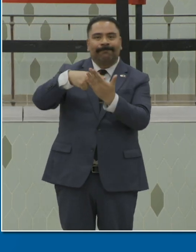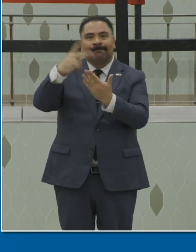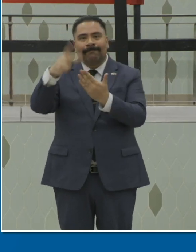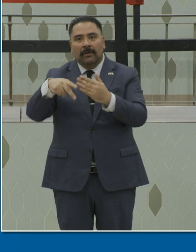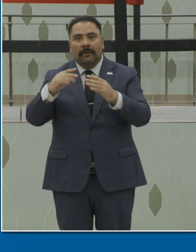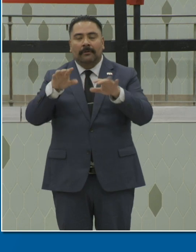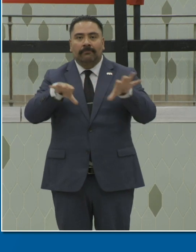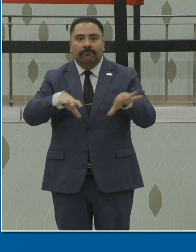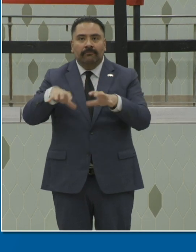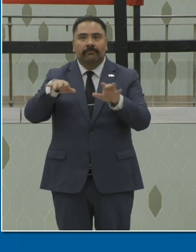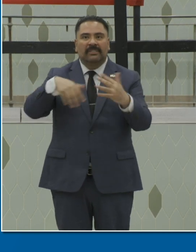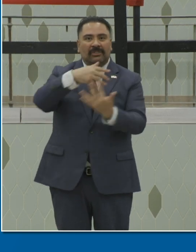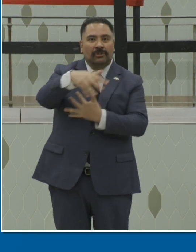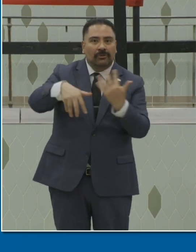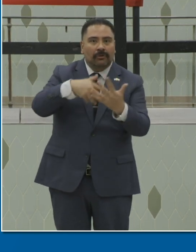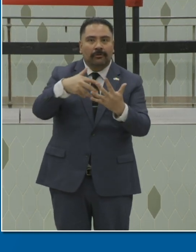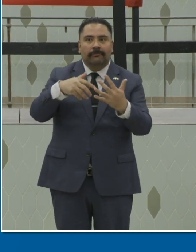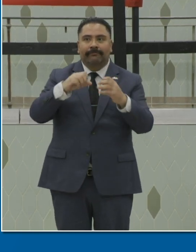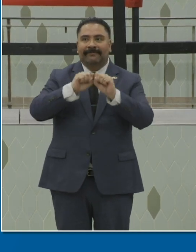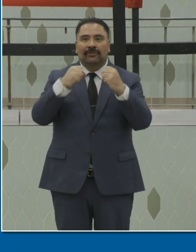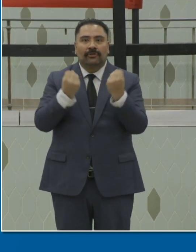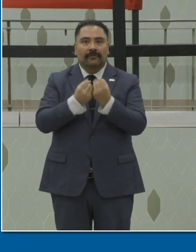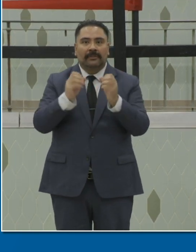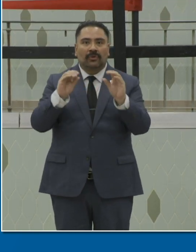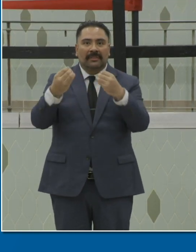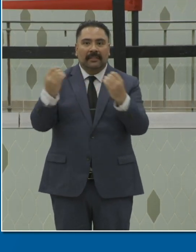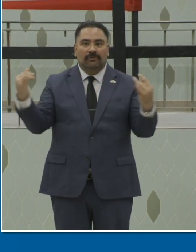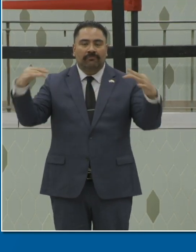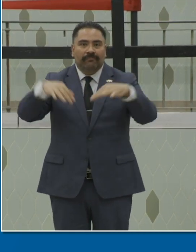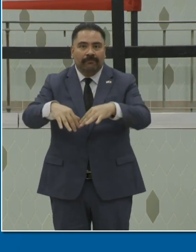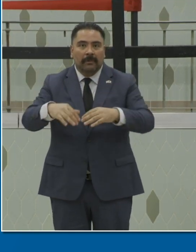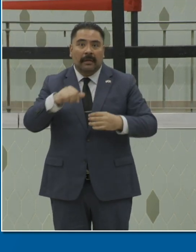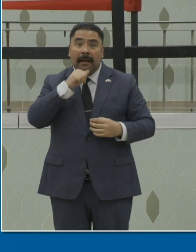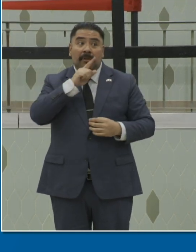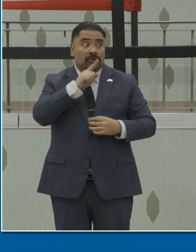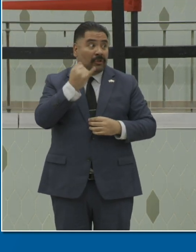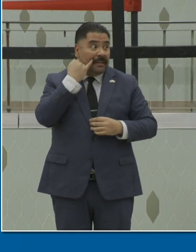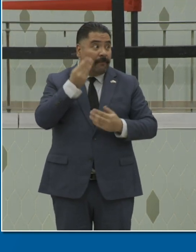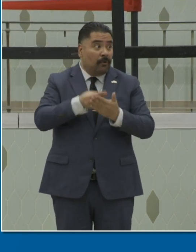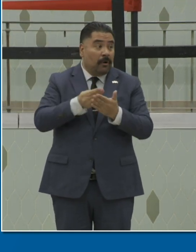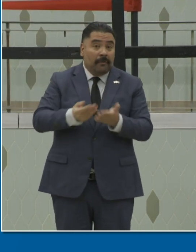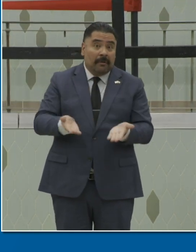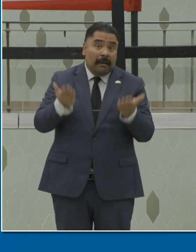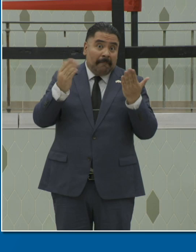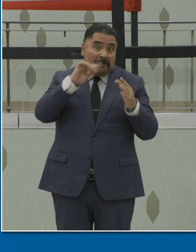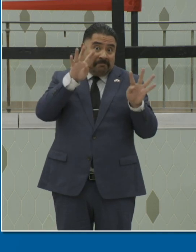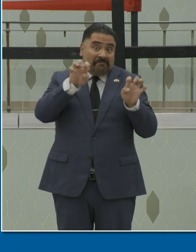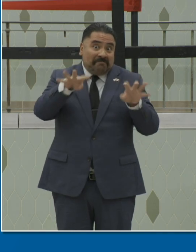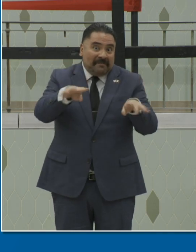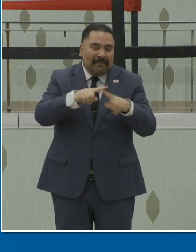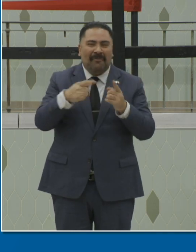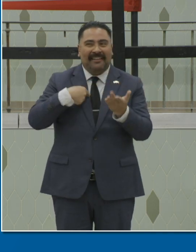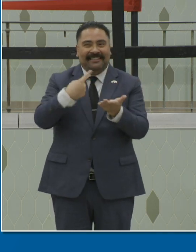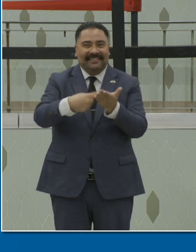local social service organizations. I don't know if it's going to be available for fundraisers, but we'll get to that